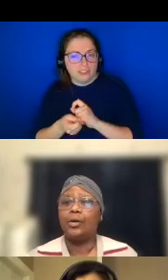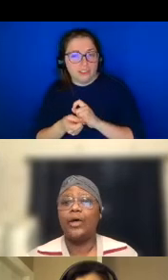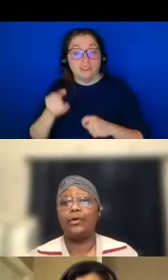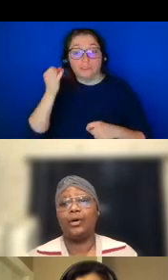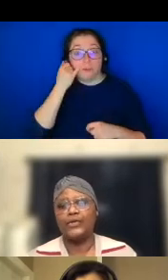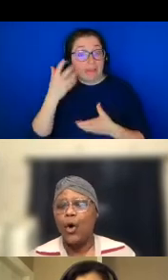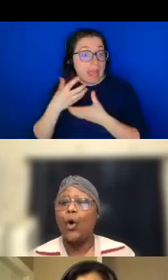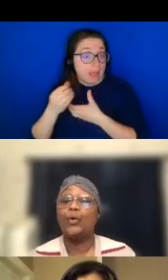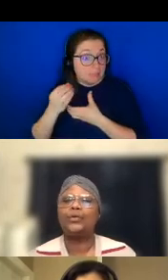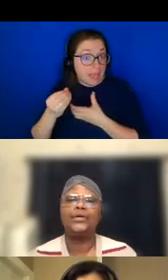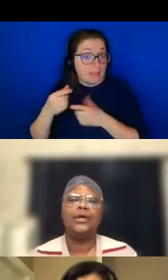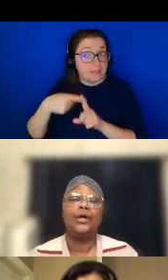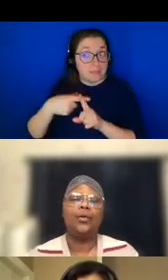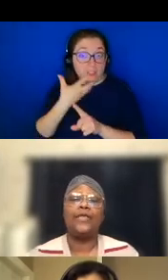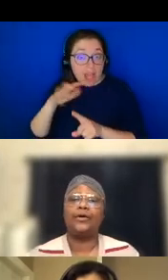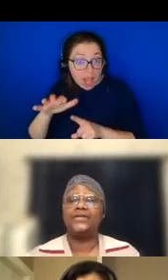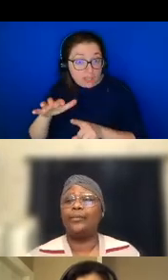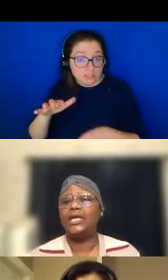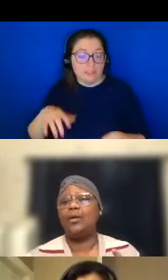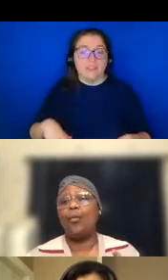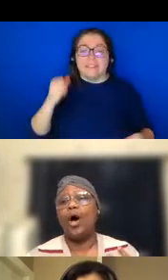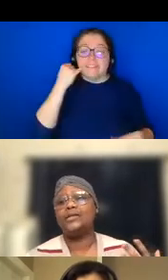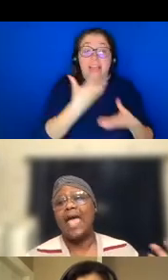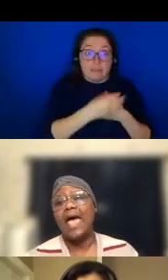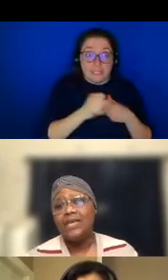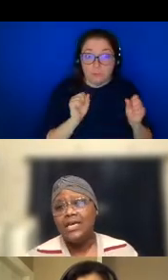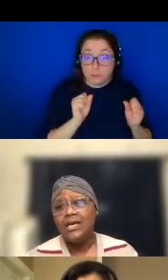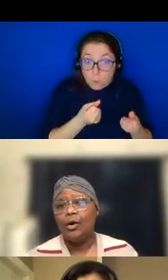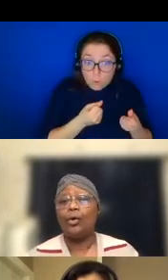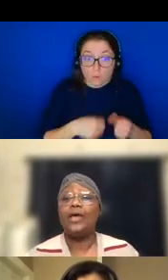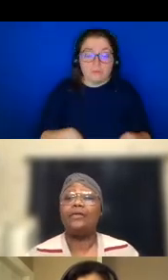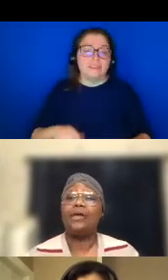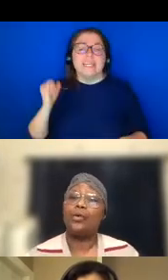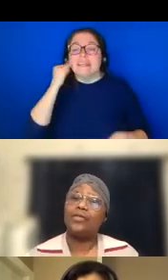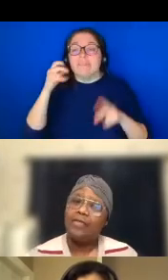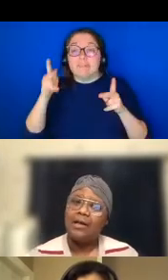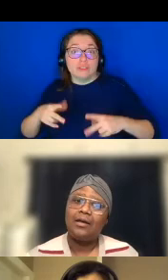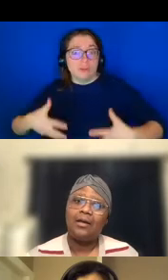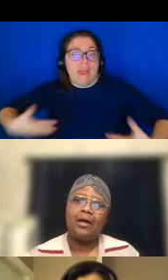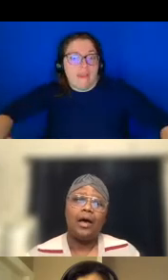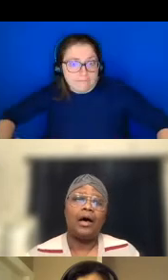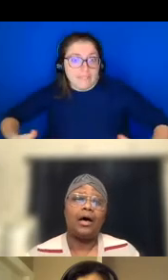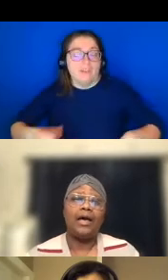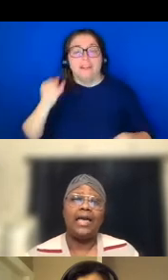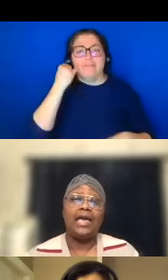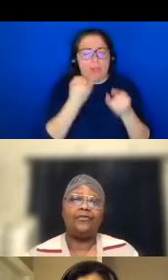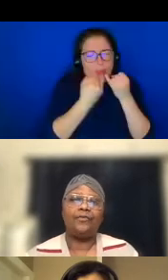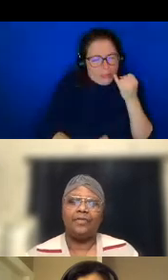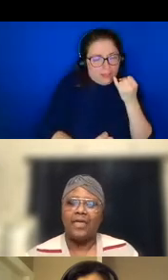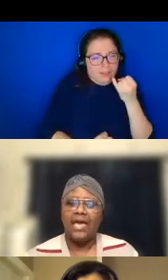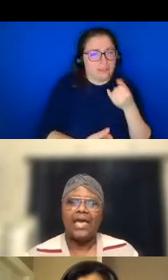or whether it was cold, whether somebody was heavy or whether they were thin,